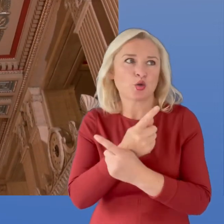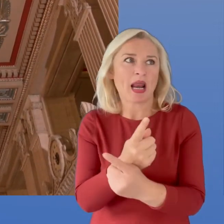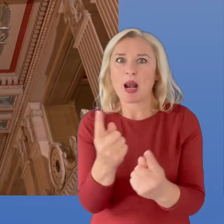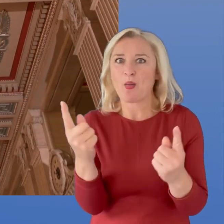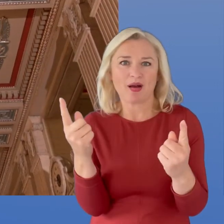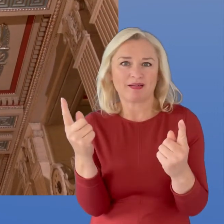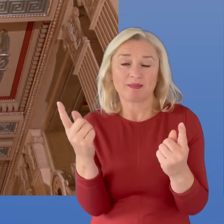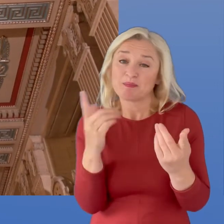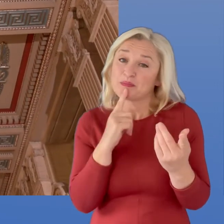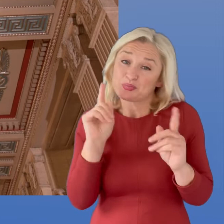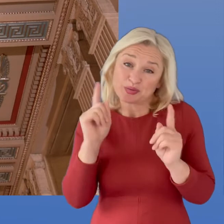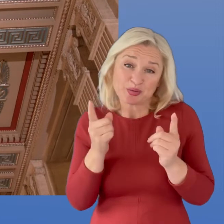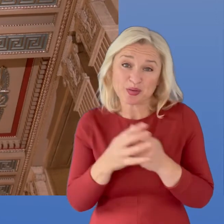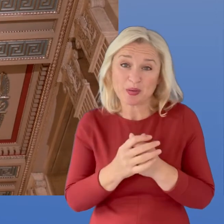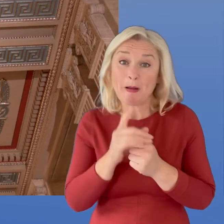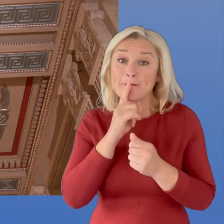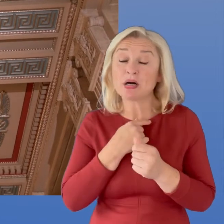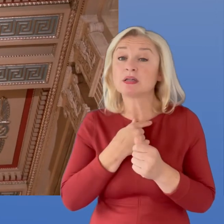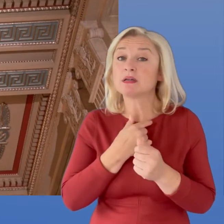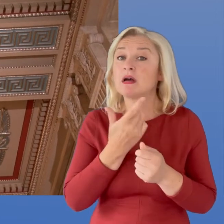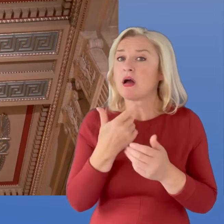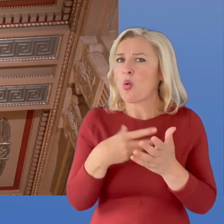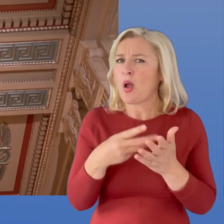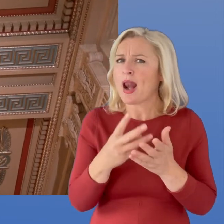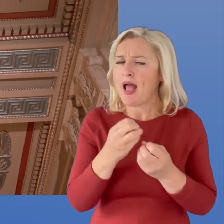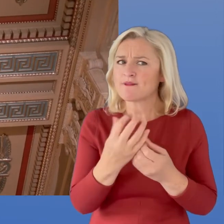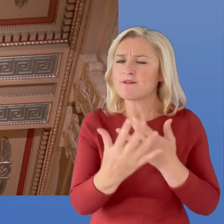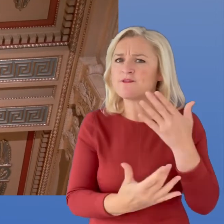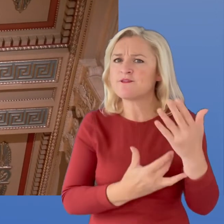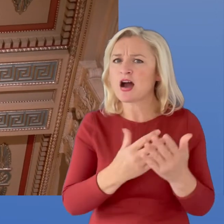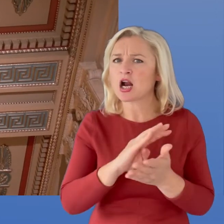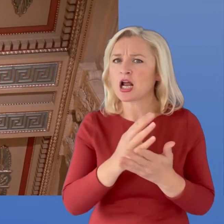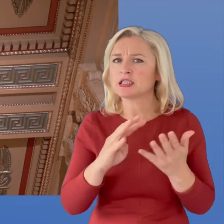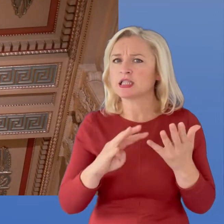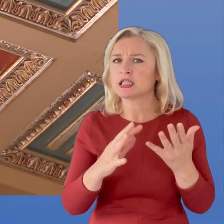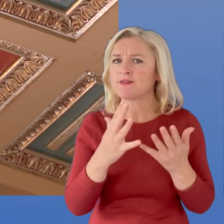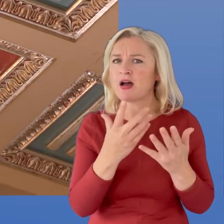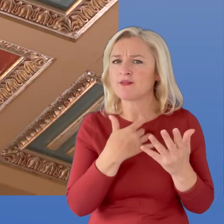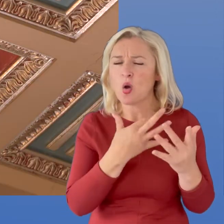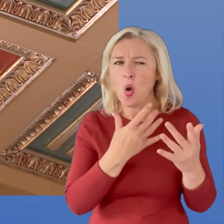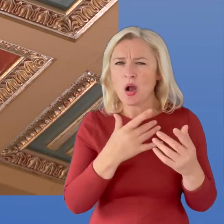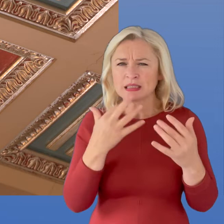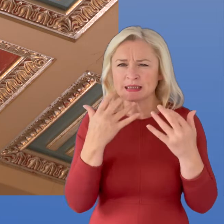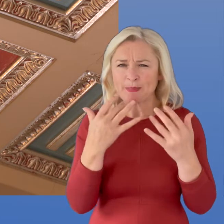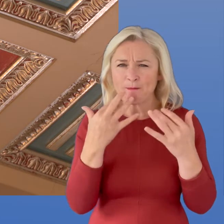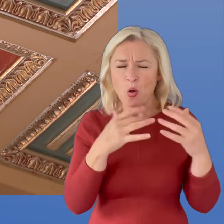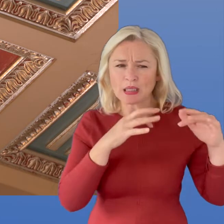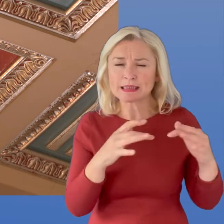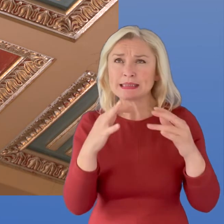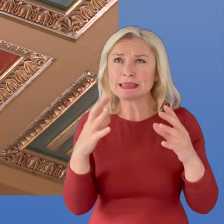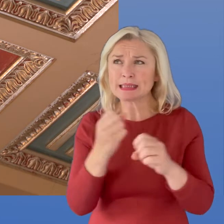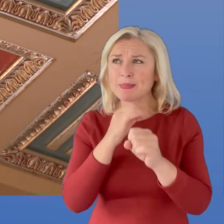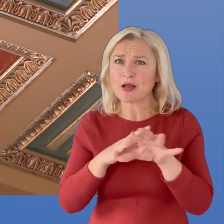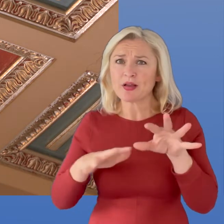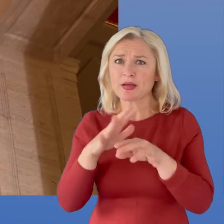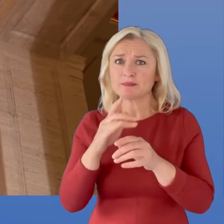verify this, we know that the ceiling did not require the same level of restoration as the rest of the Great Hall, which was severely smoke damaged by a major